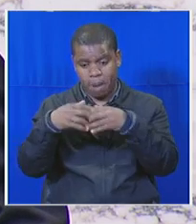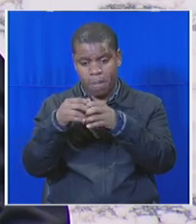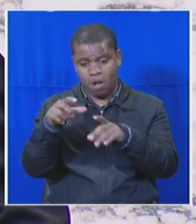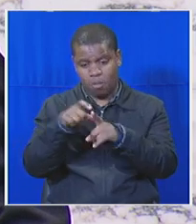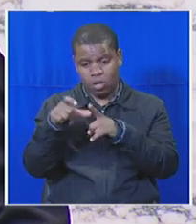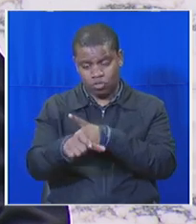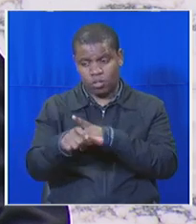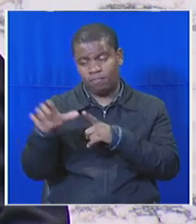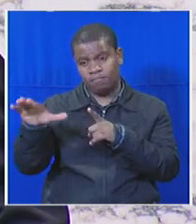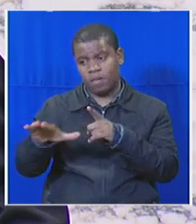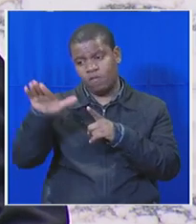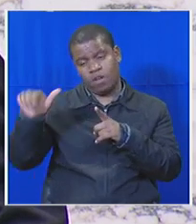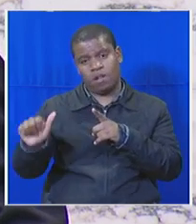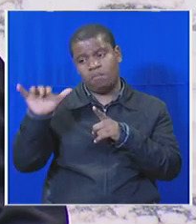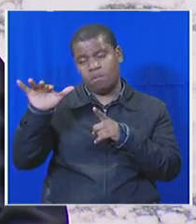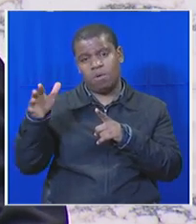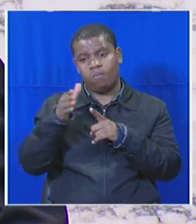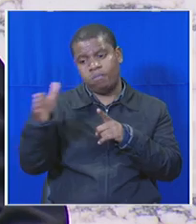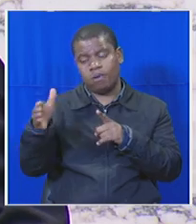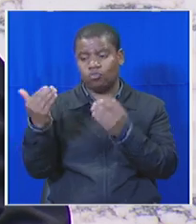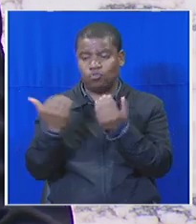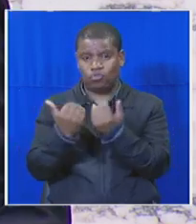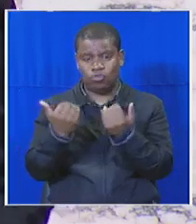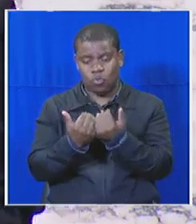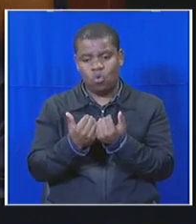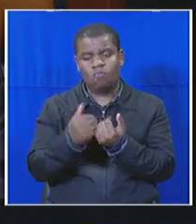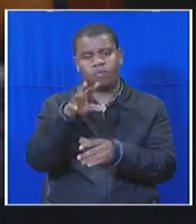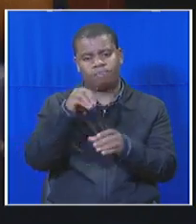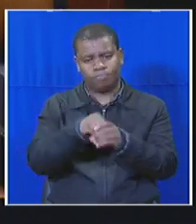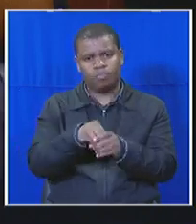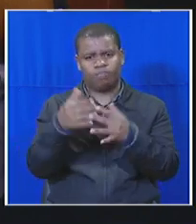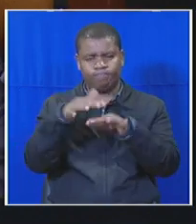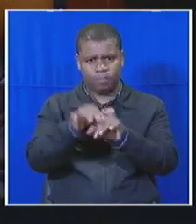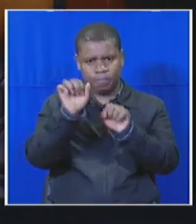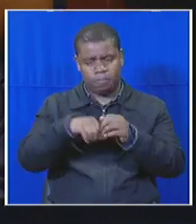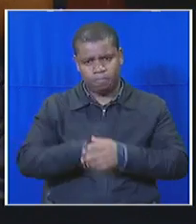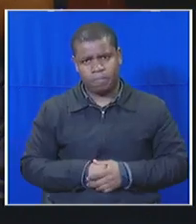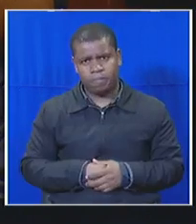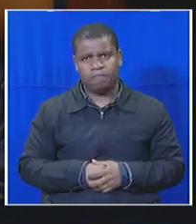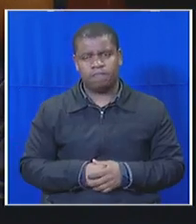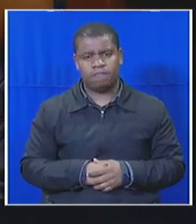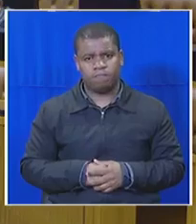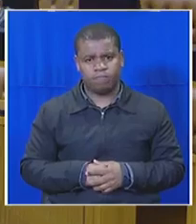maAfrika Borwa mo dikolong tsa rona. Ke a leboga motlotlegi. Thank you. Yes, Honorable.